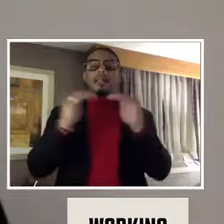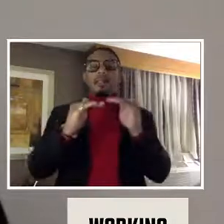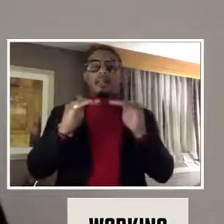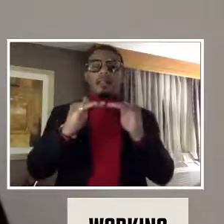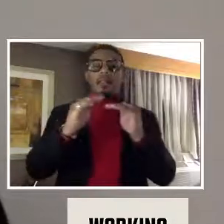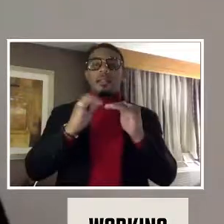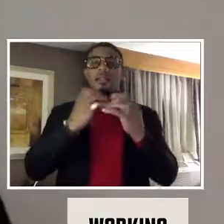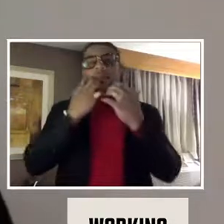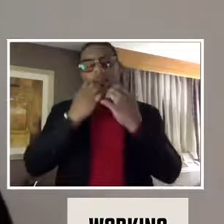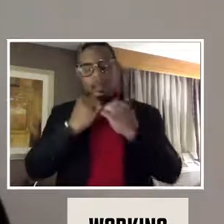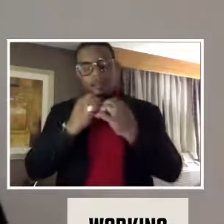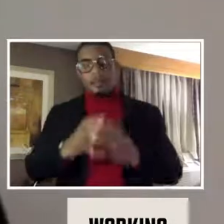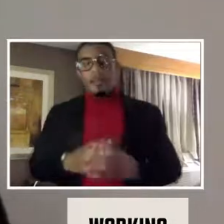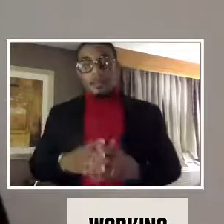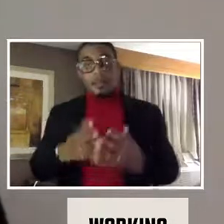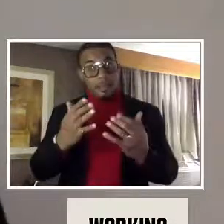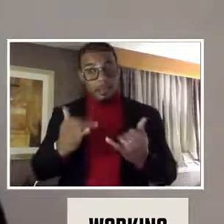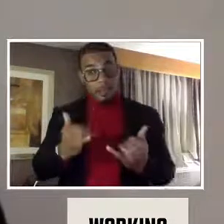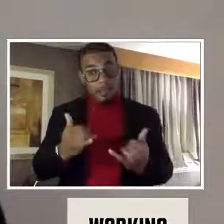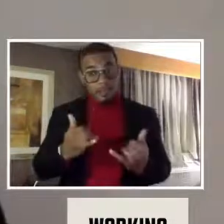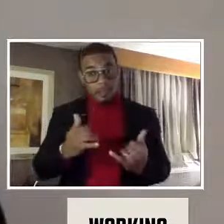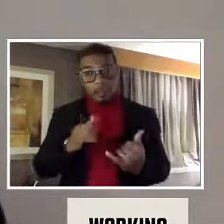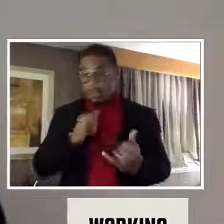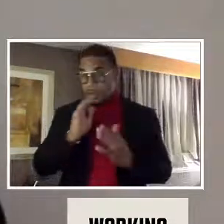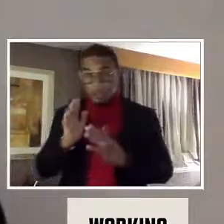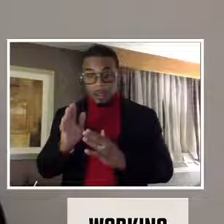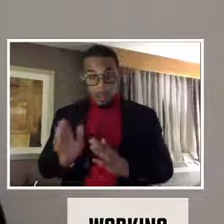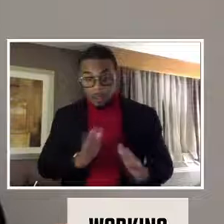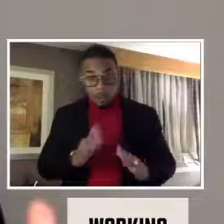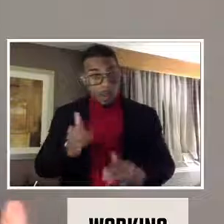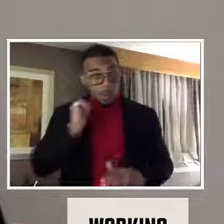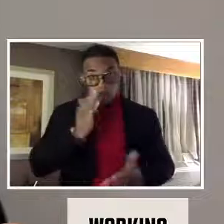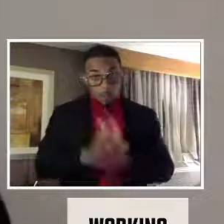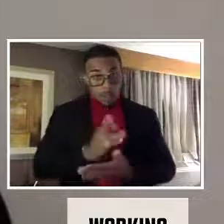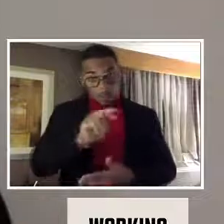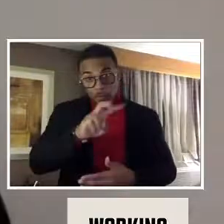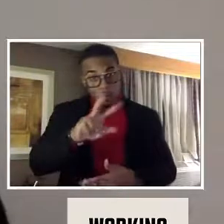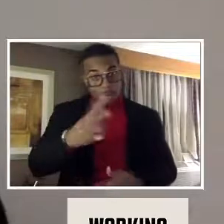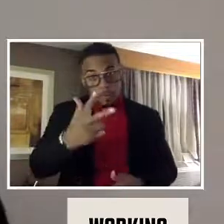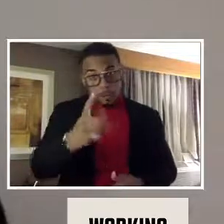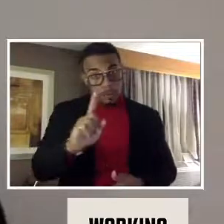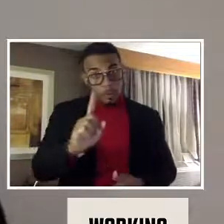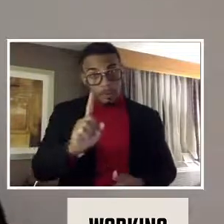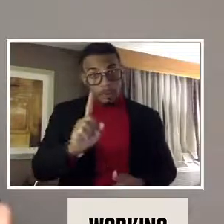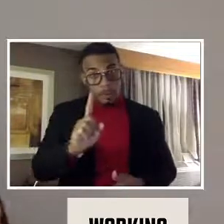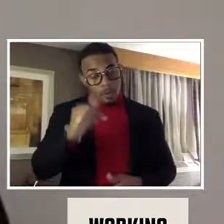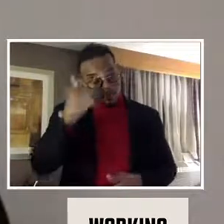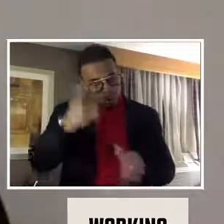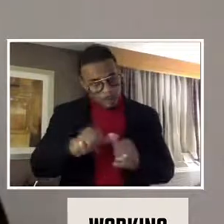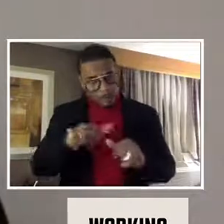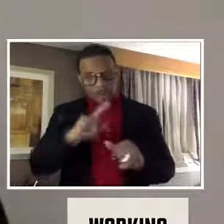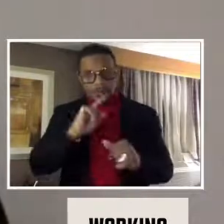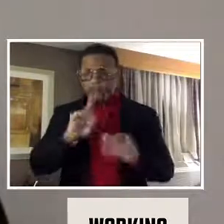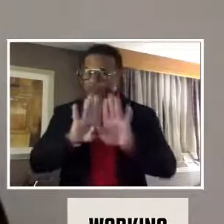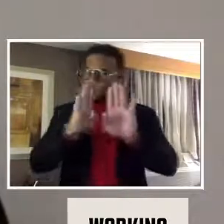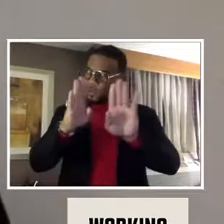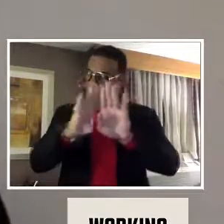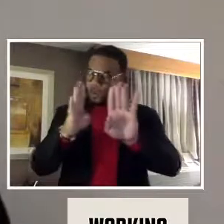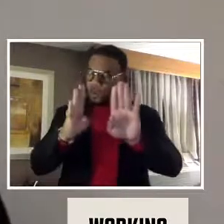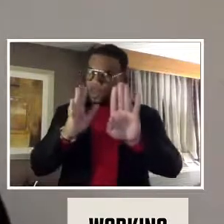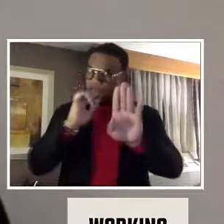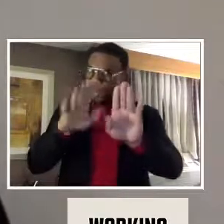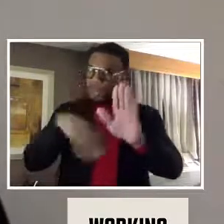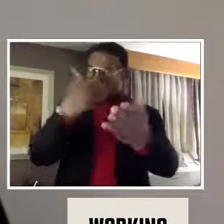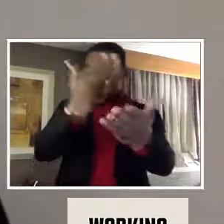and compassionate. Now, our organizing won't stop on November 3rd. Remember, this is the door, not